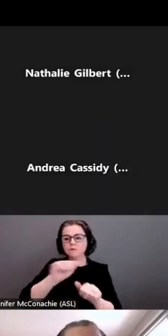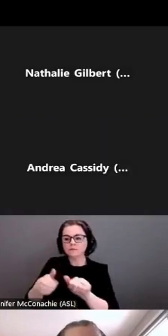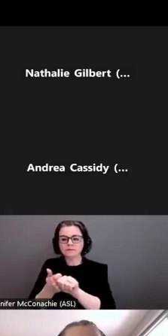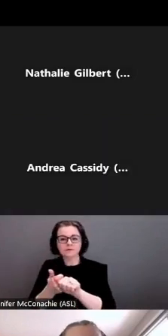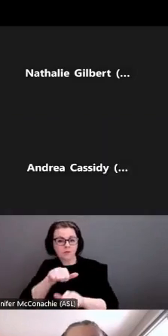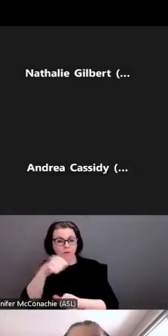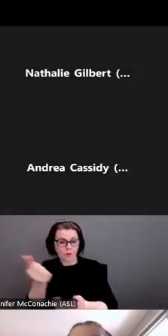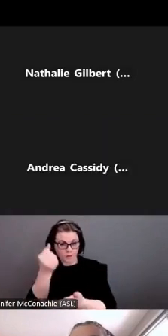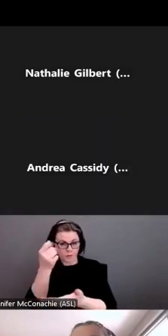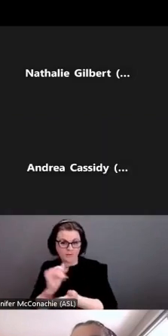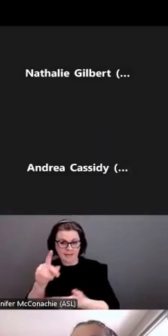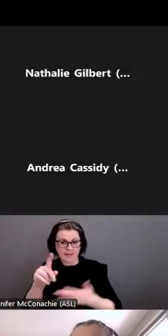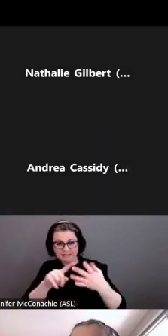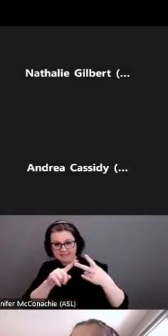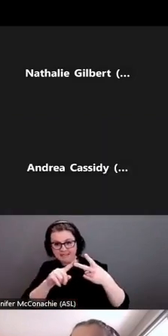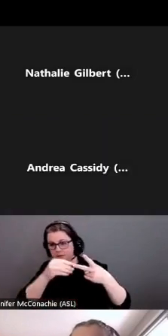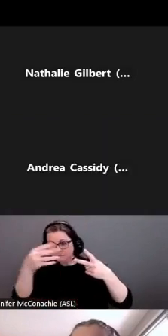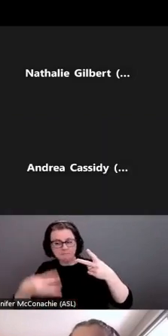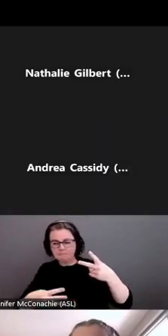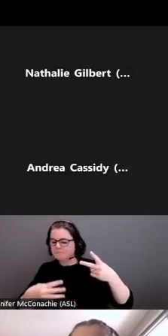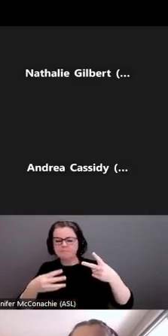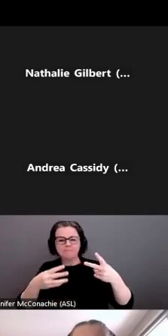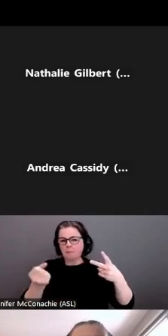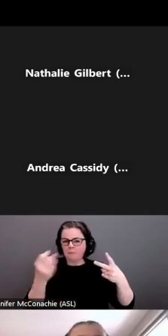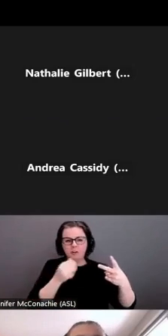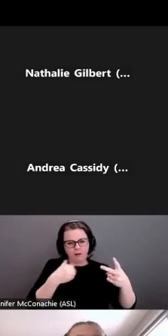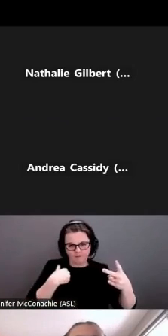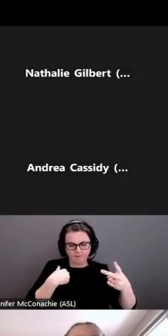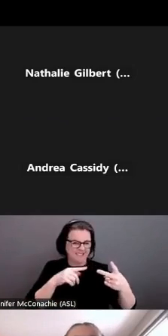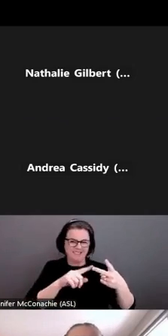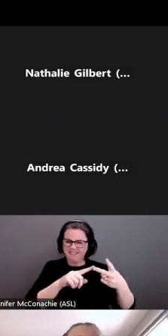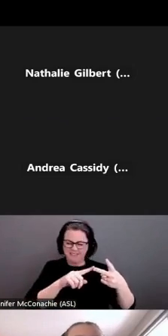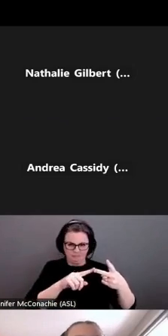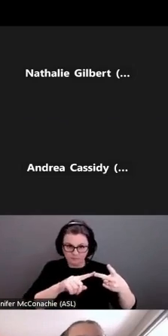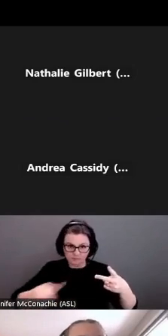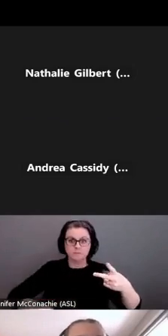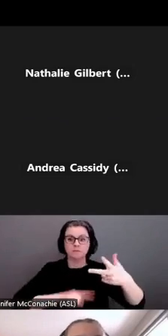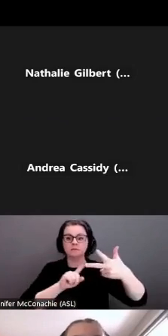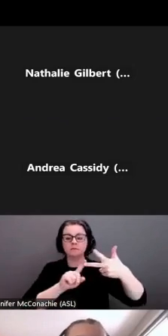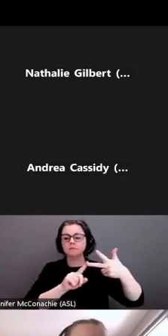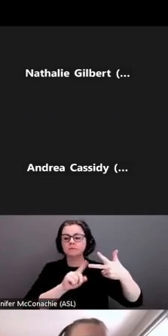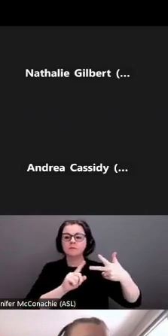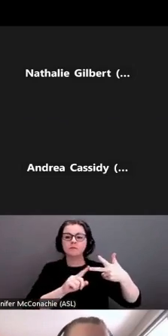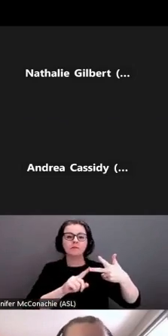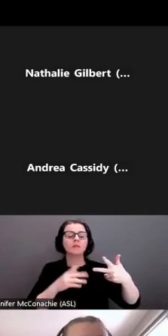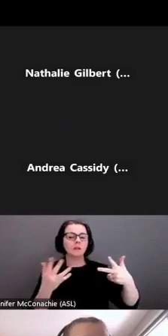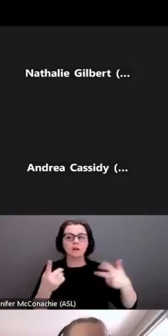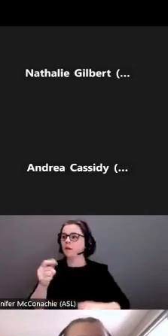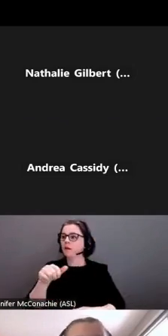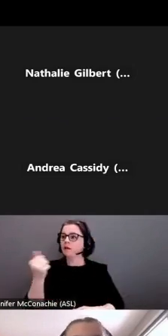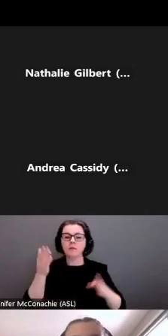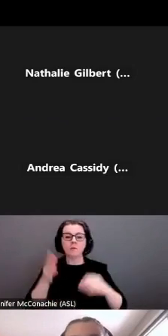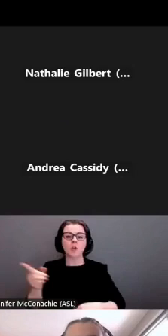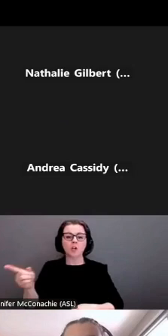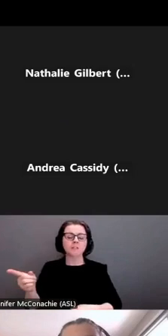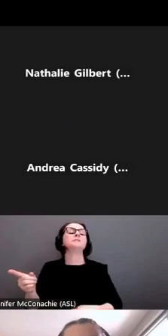ID. So there is a third program, which is to have someone vouch for your